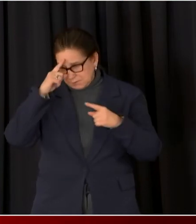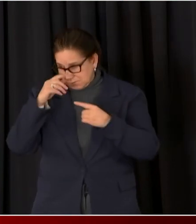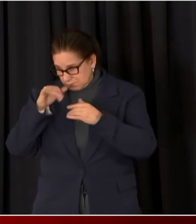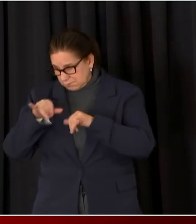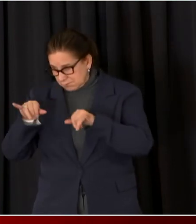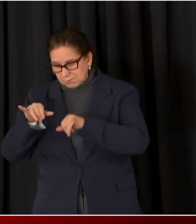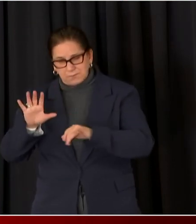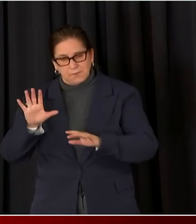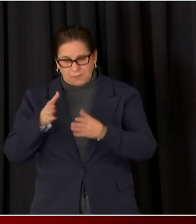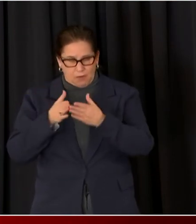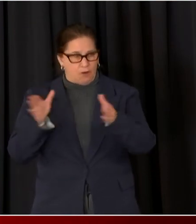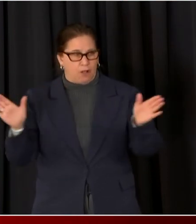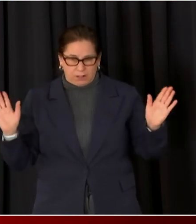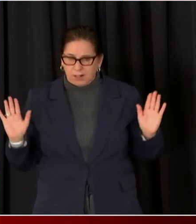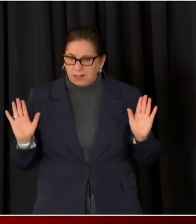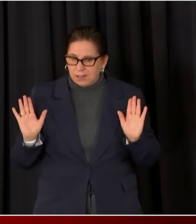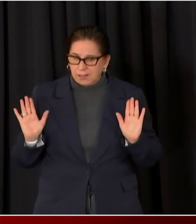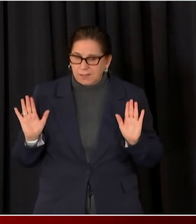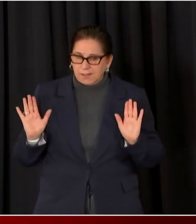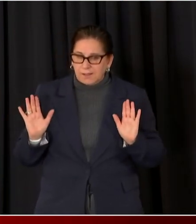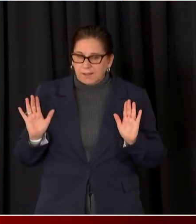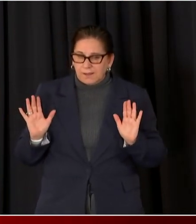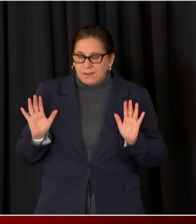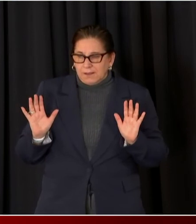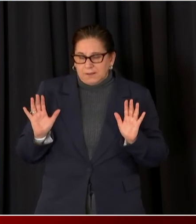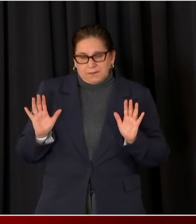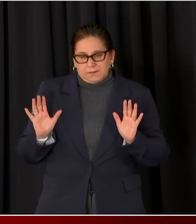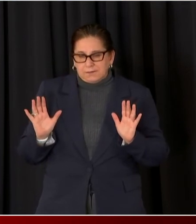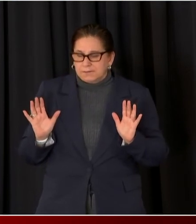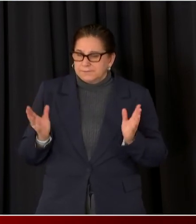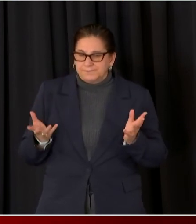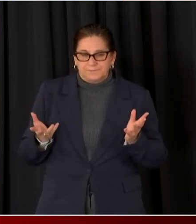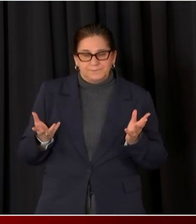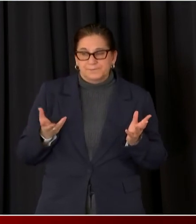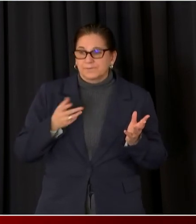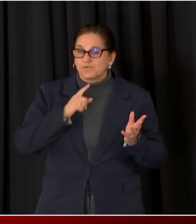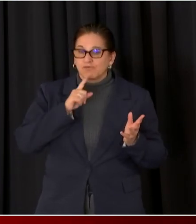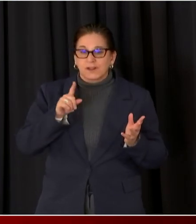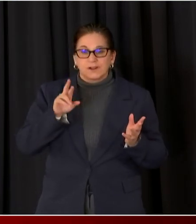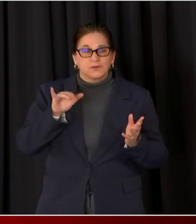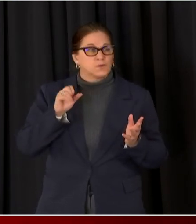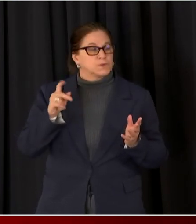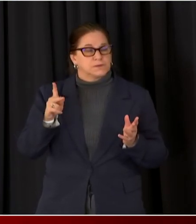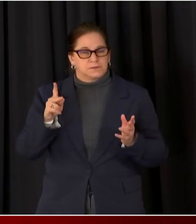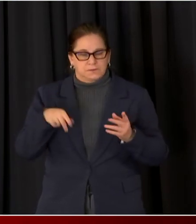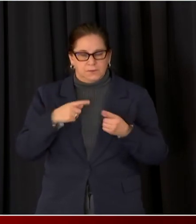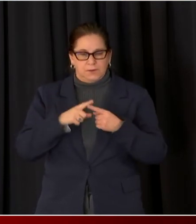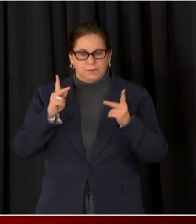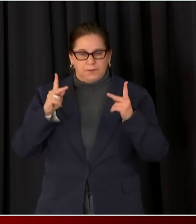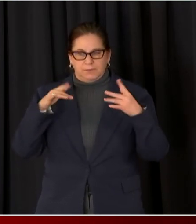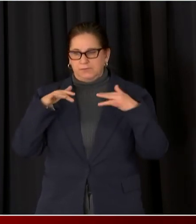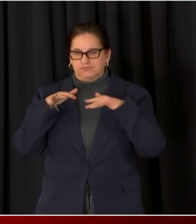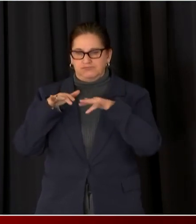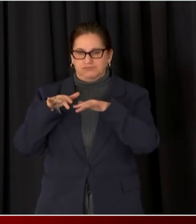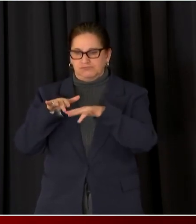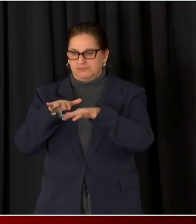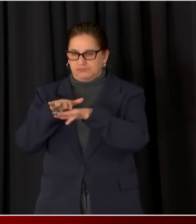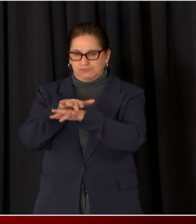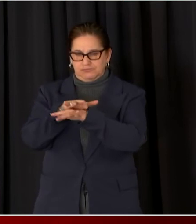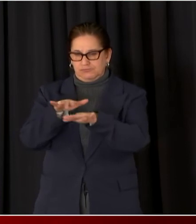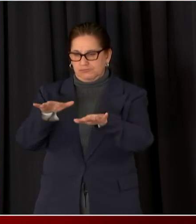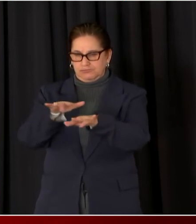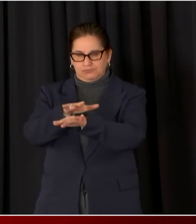settings create the most risk, and then we have consultations that we do with other colleagues. The absence of something being reported or present